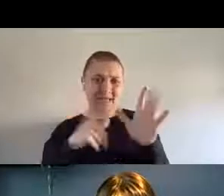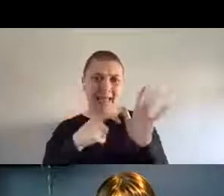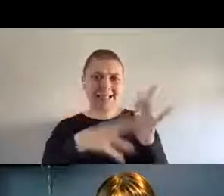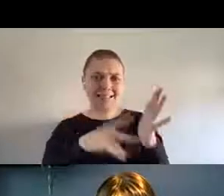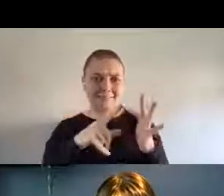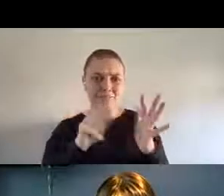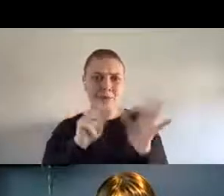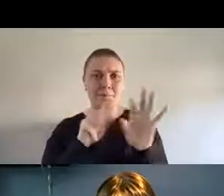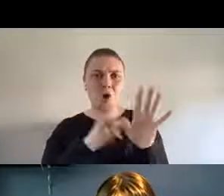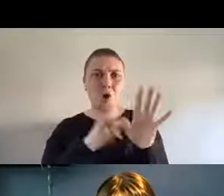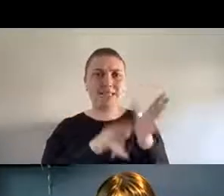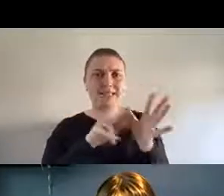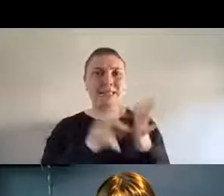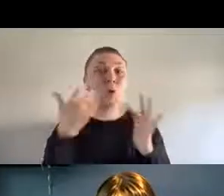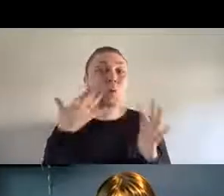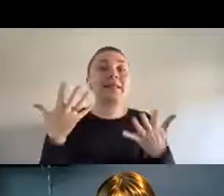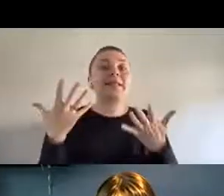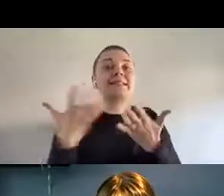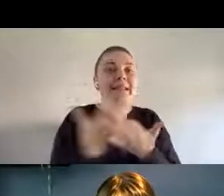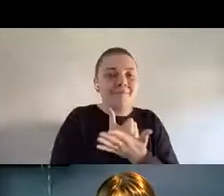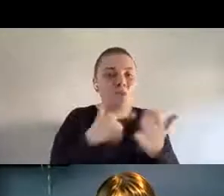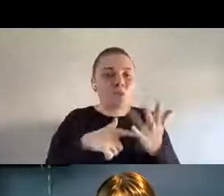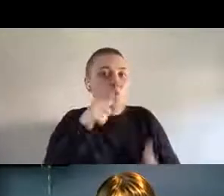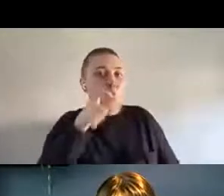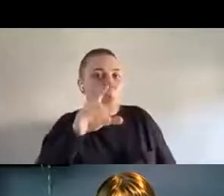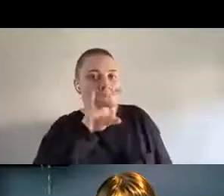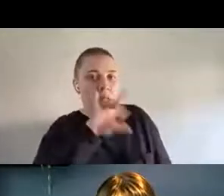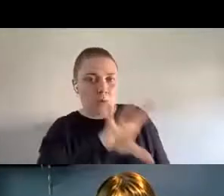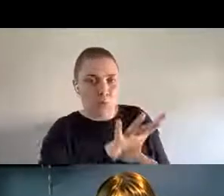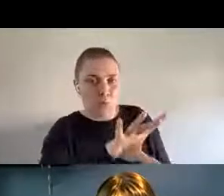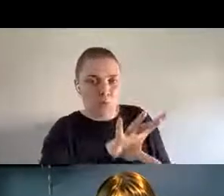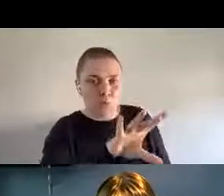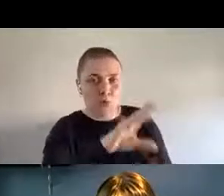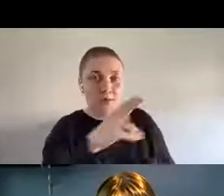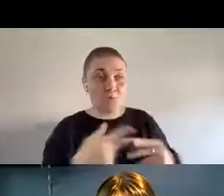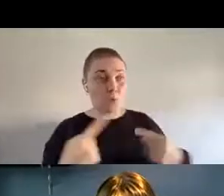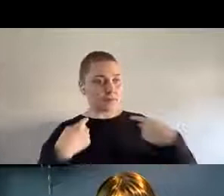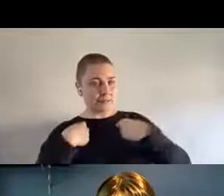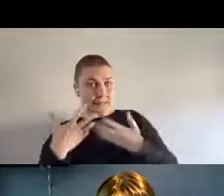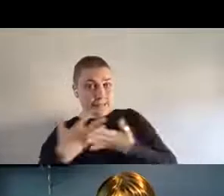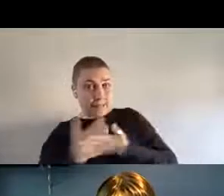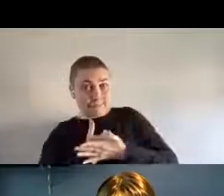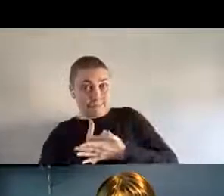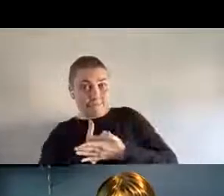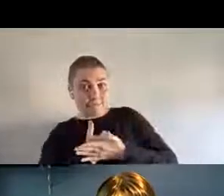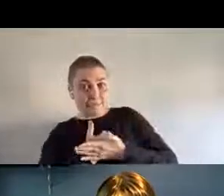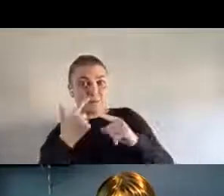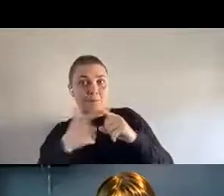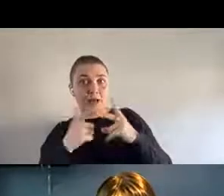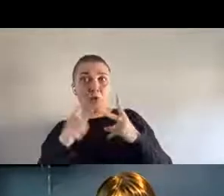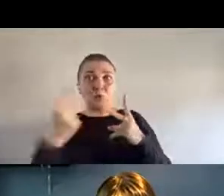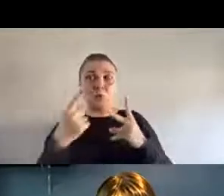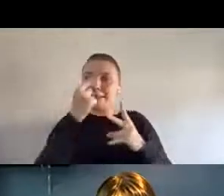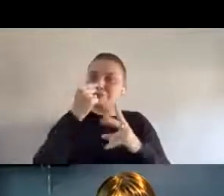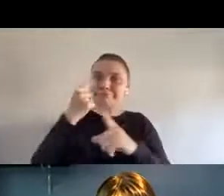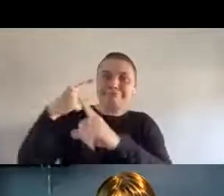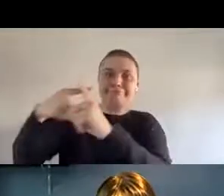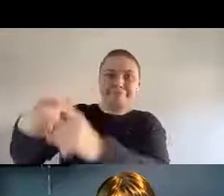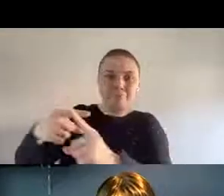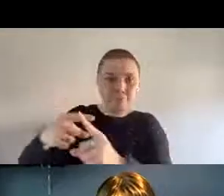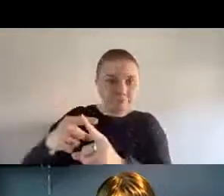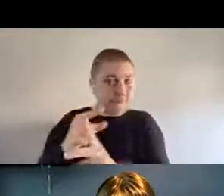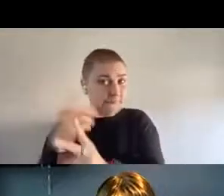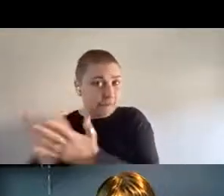is safe to call out this behaviour for both ourselves and the prospective target. And